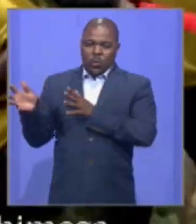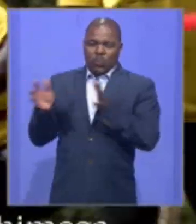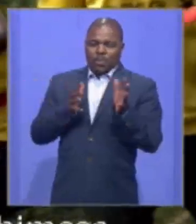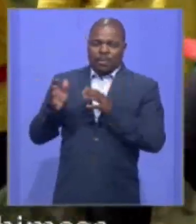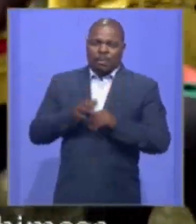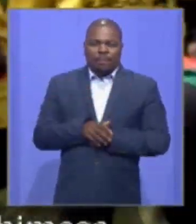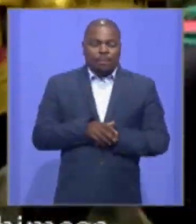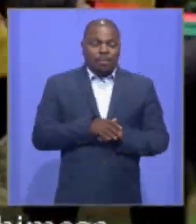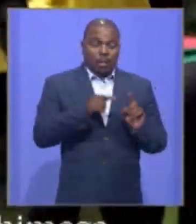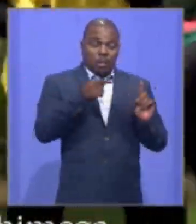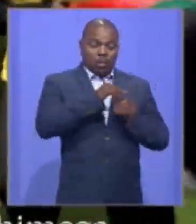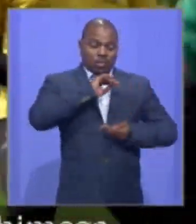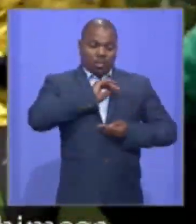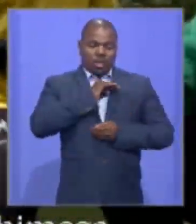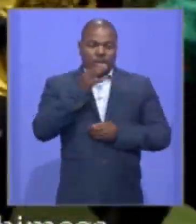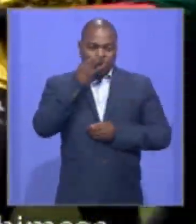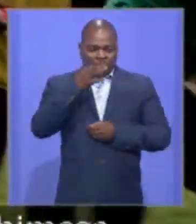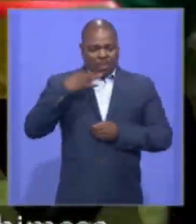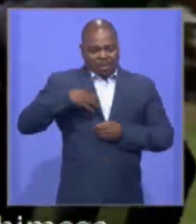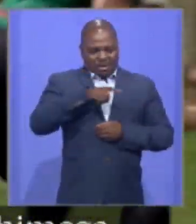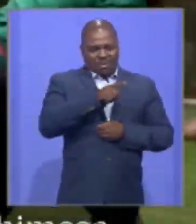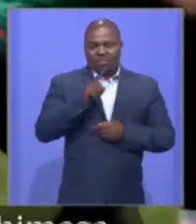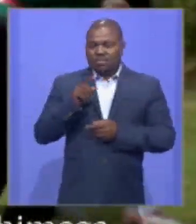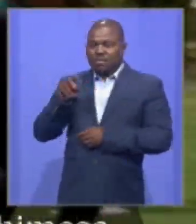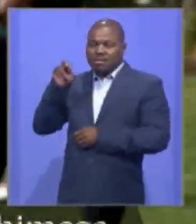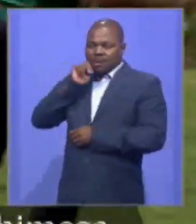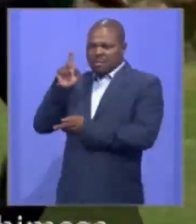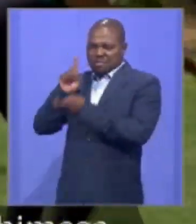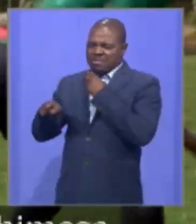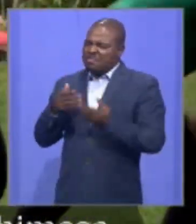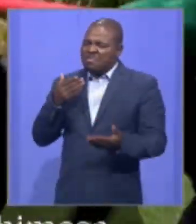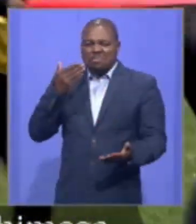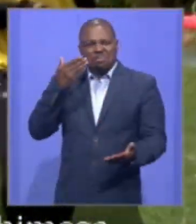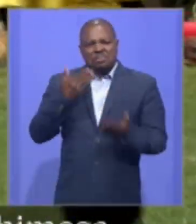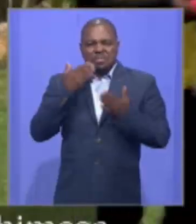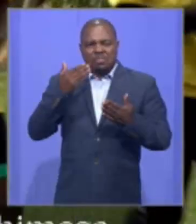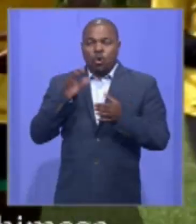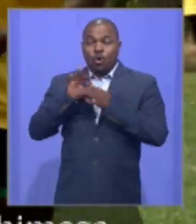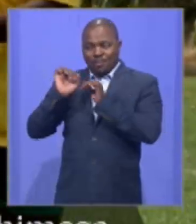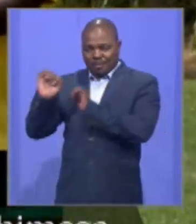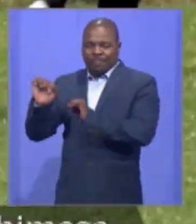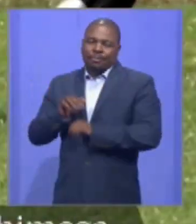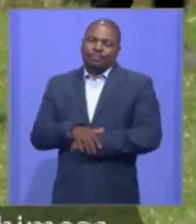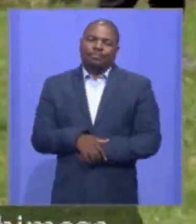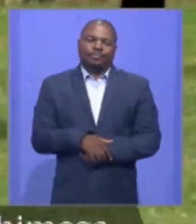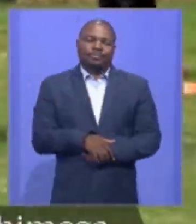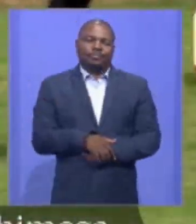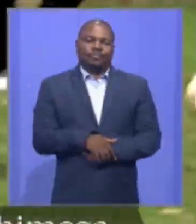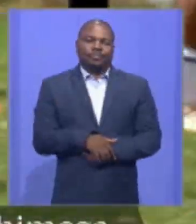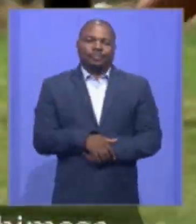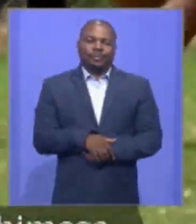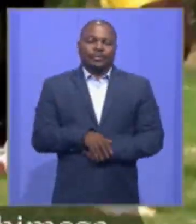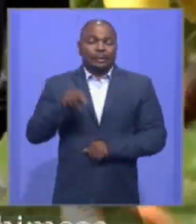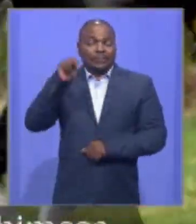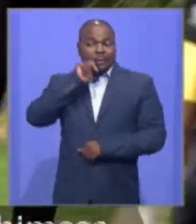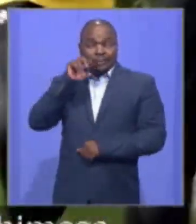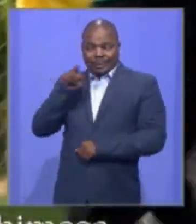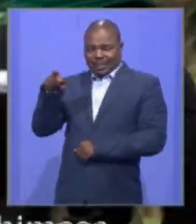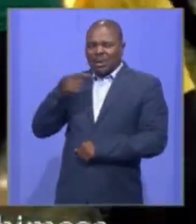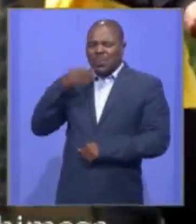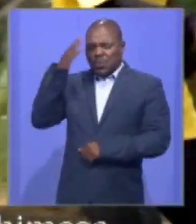banyana ba na le bokgoni bja go ka fenya Nigeria papading ya tseleng. We know Nigeria so